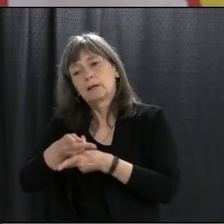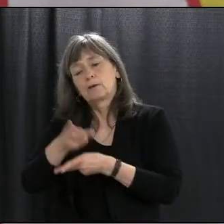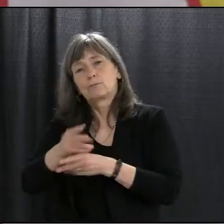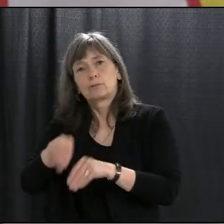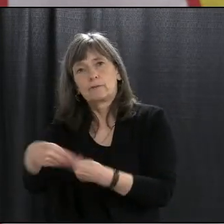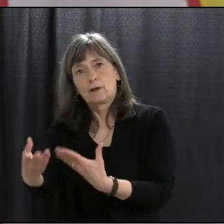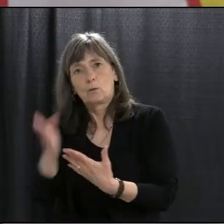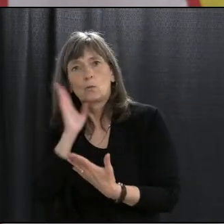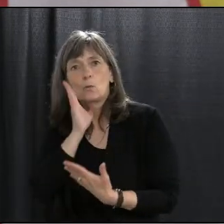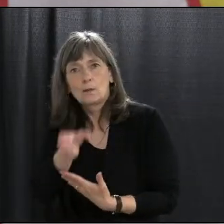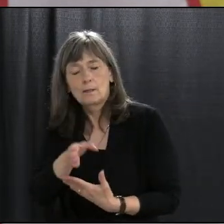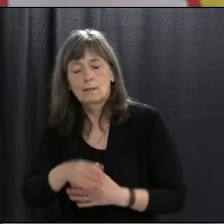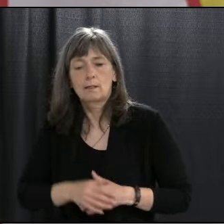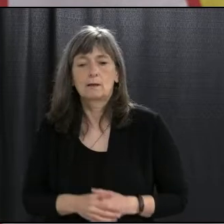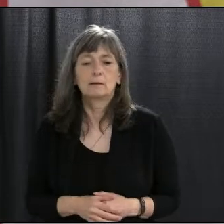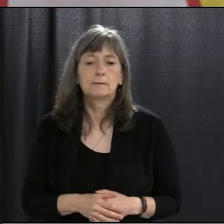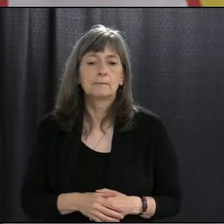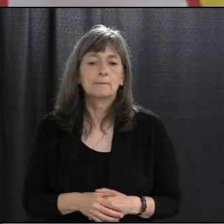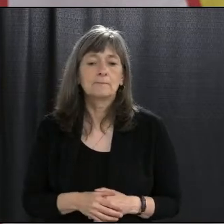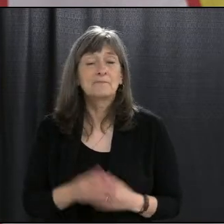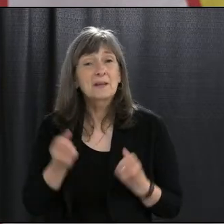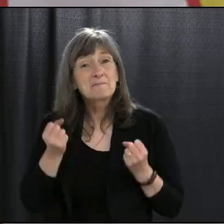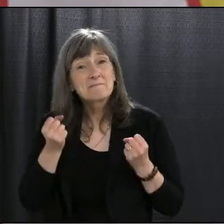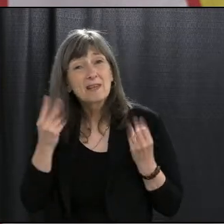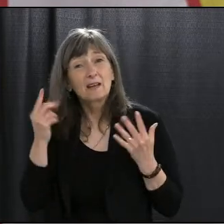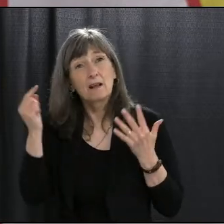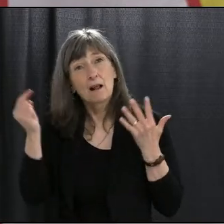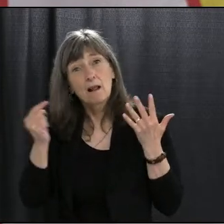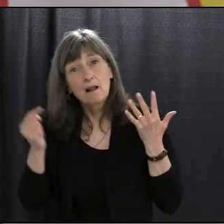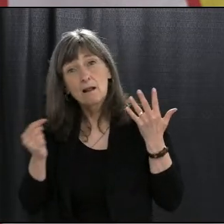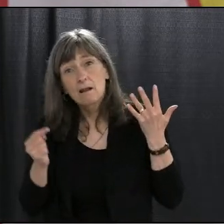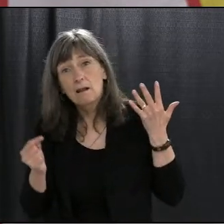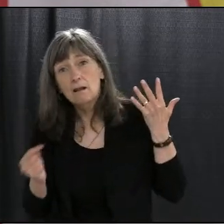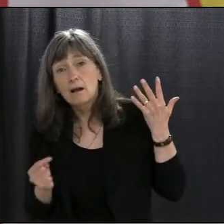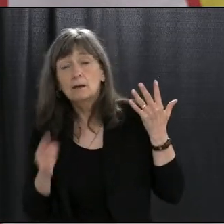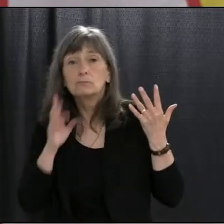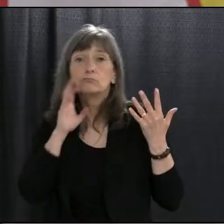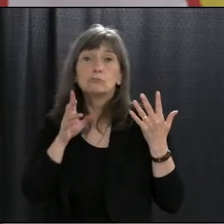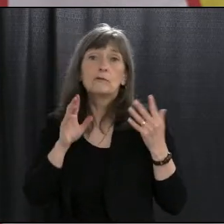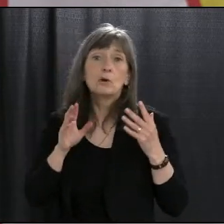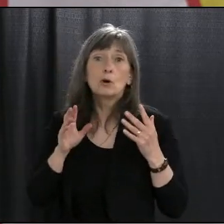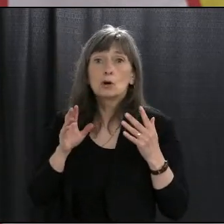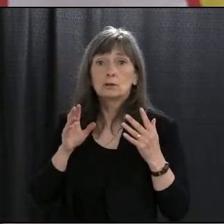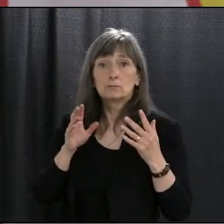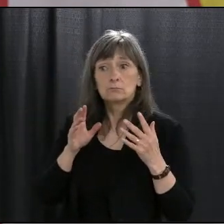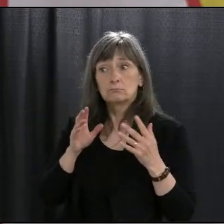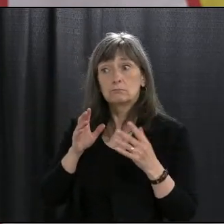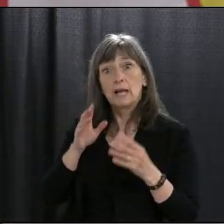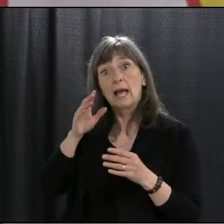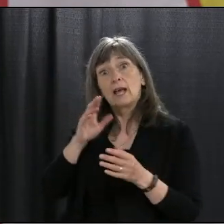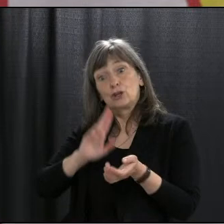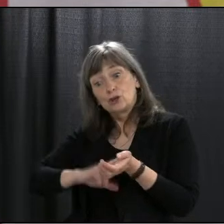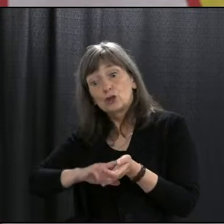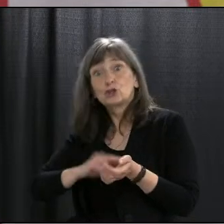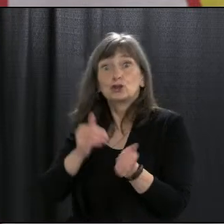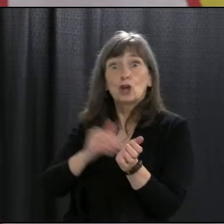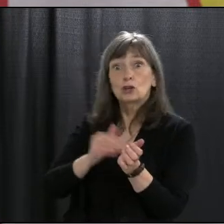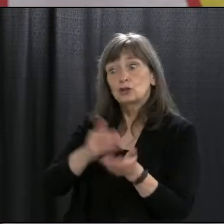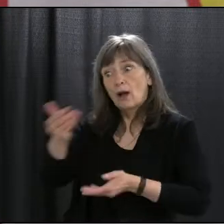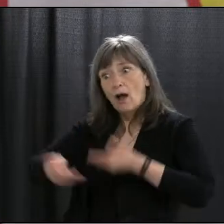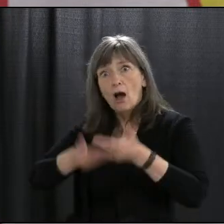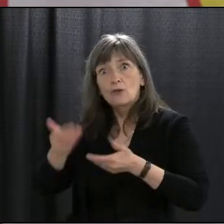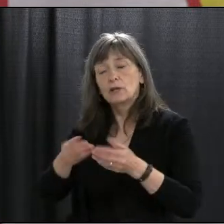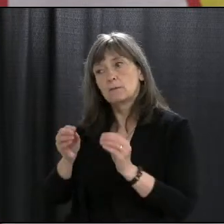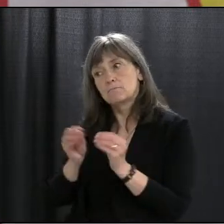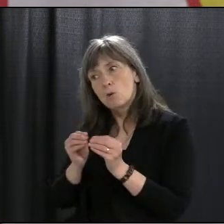The many recruitment and retention initiatives that we've made available for healthcare professionals as well. These are just some of the